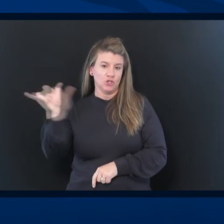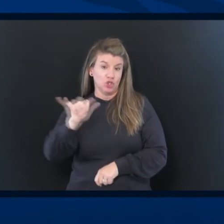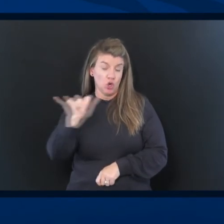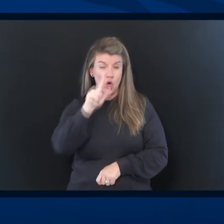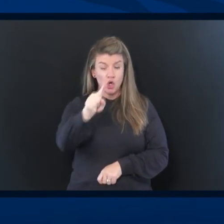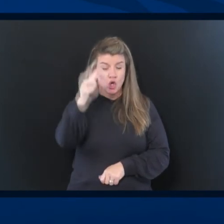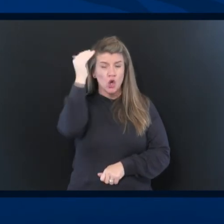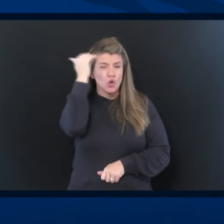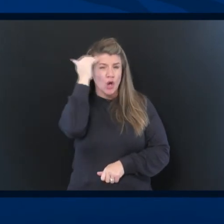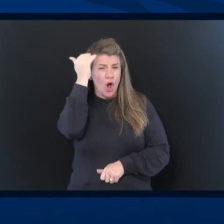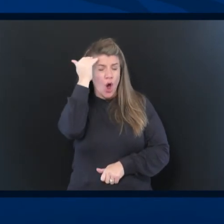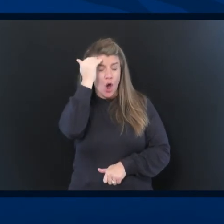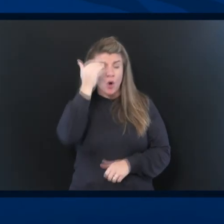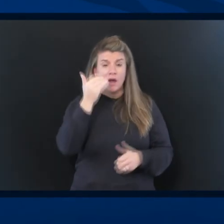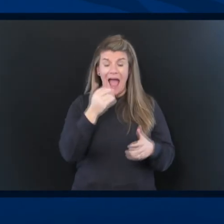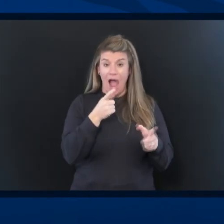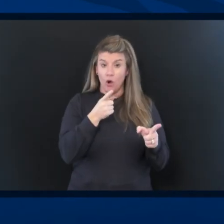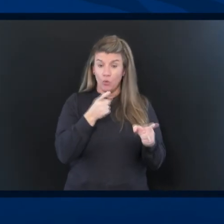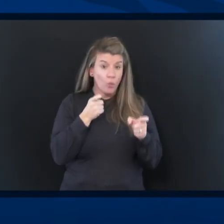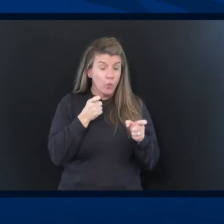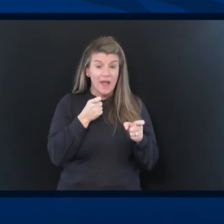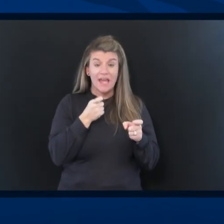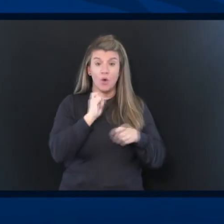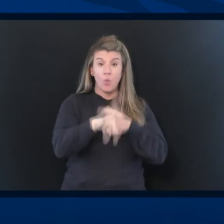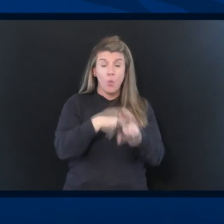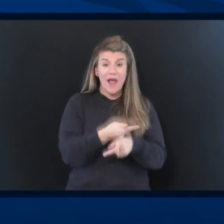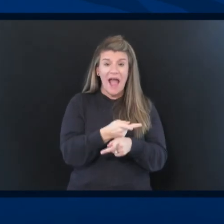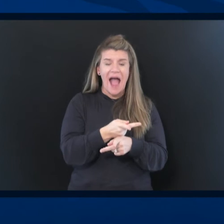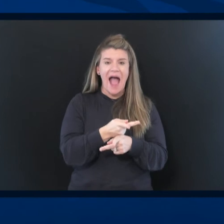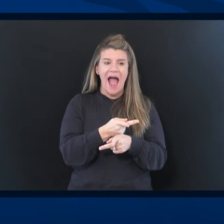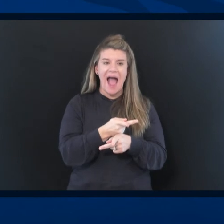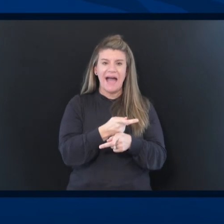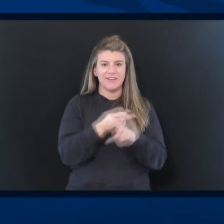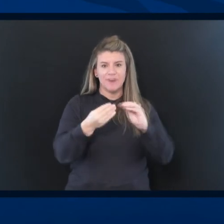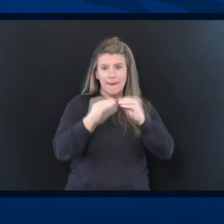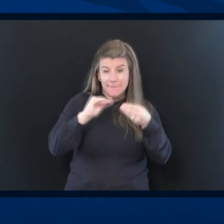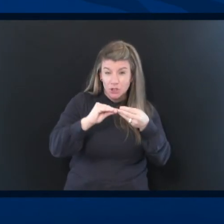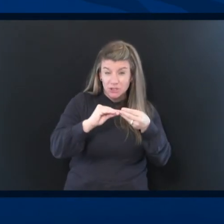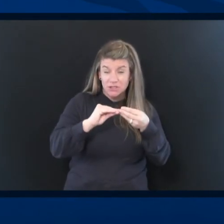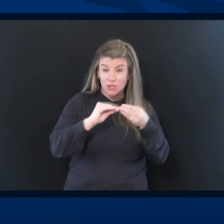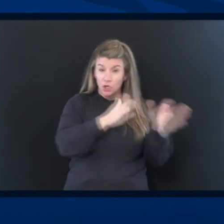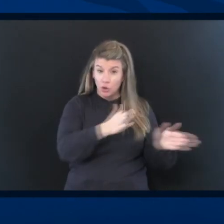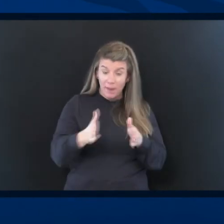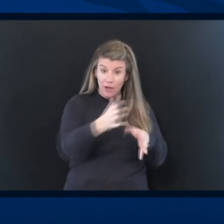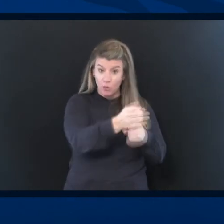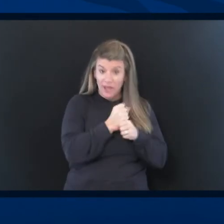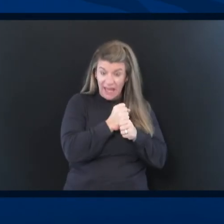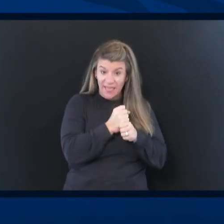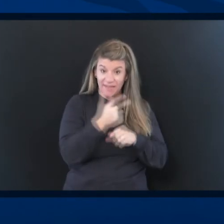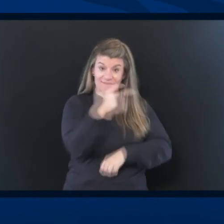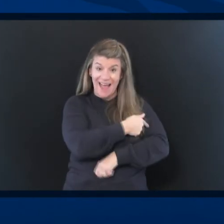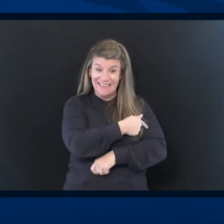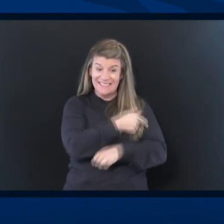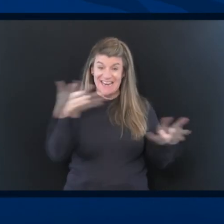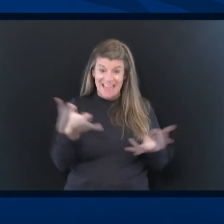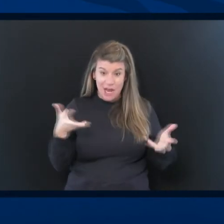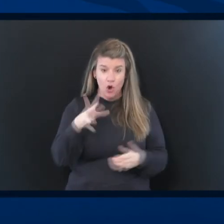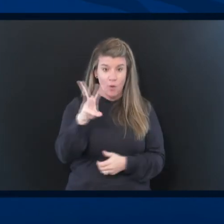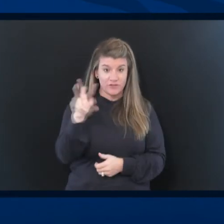you know how quickly and what kind of volume you're going to get vaccine into West